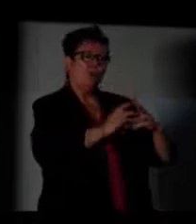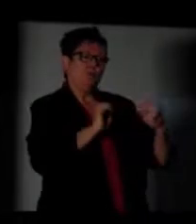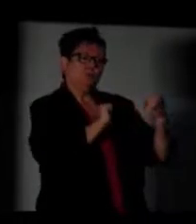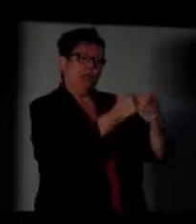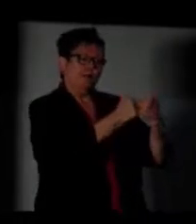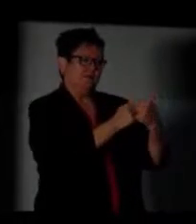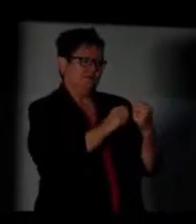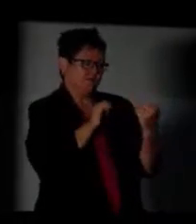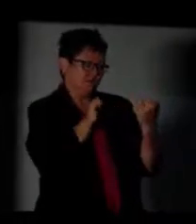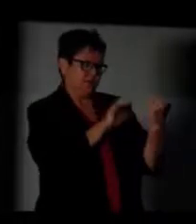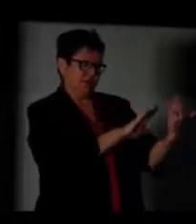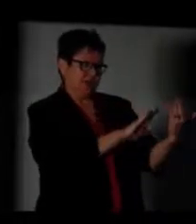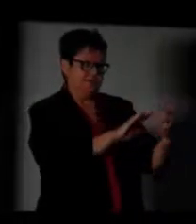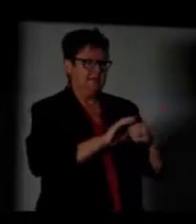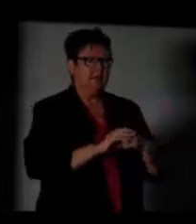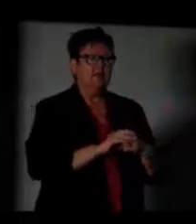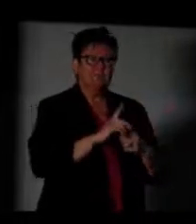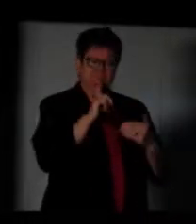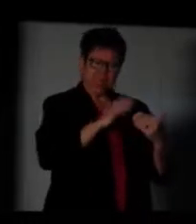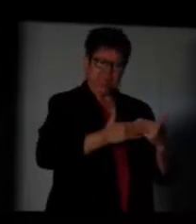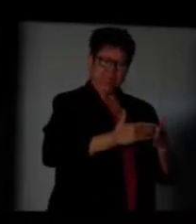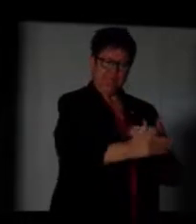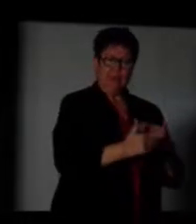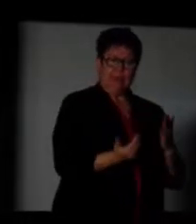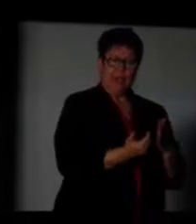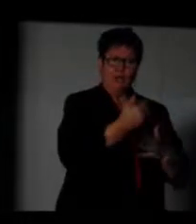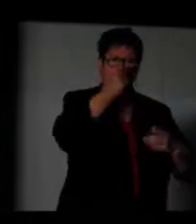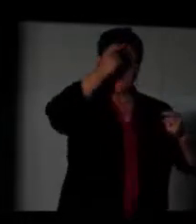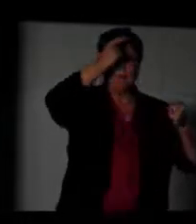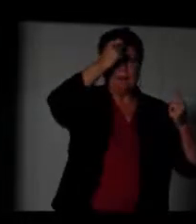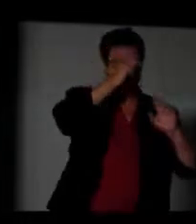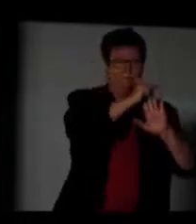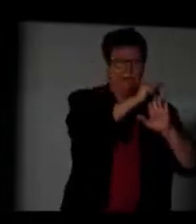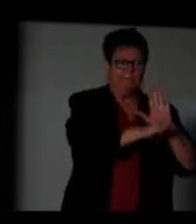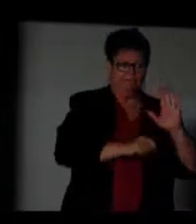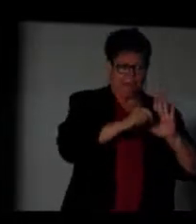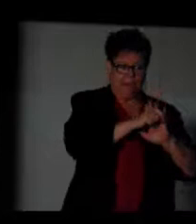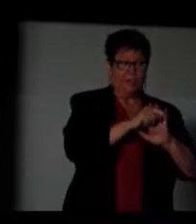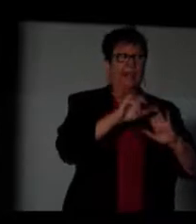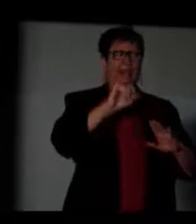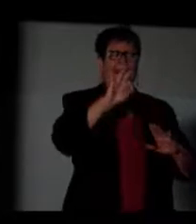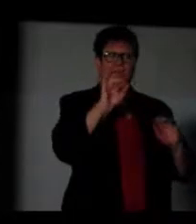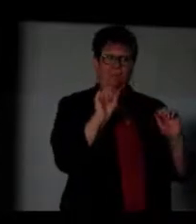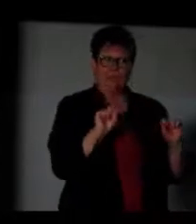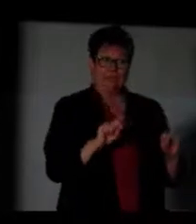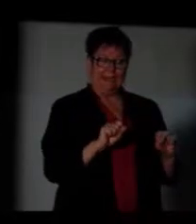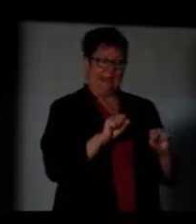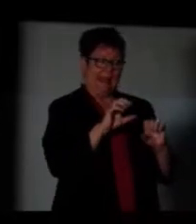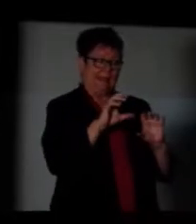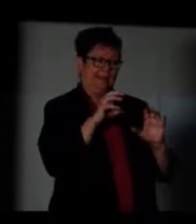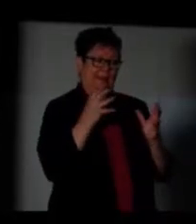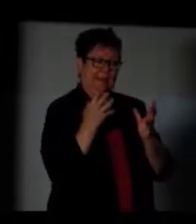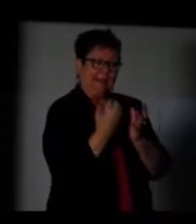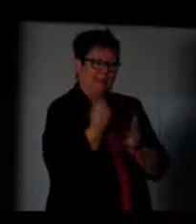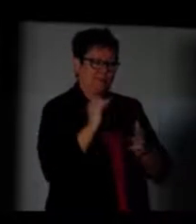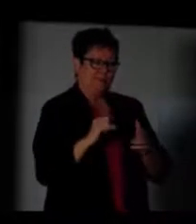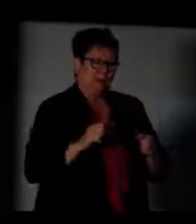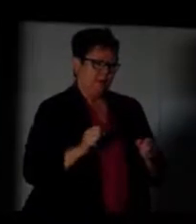I really think that we are entering a new Enlightenment period if we can capture that opportunity.